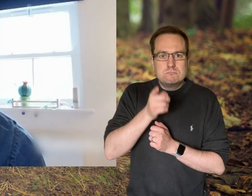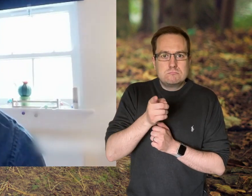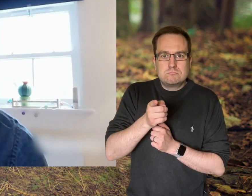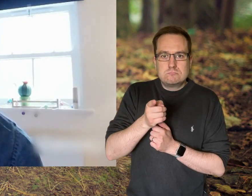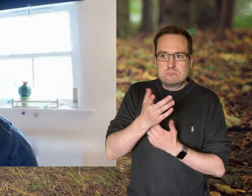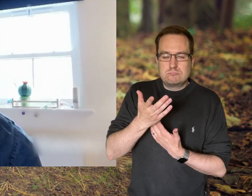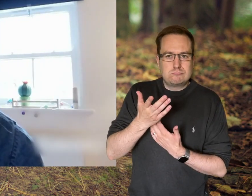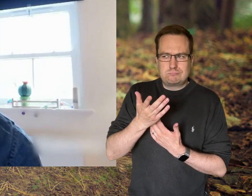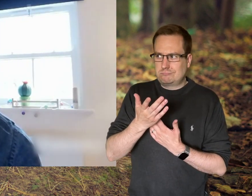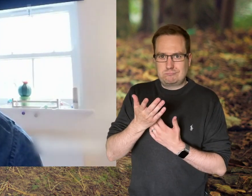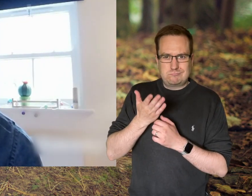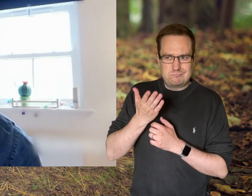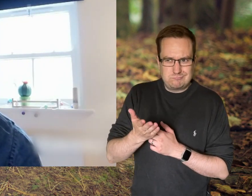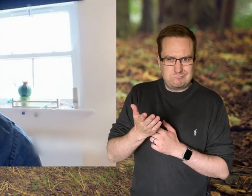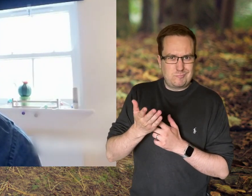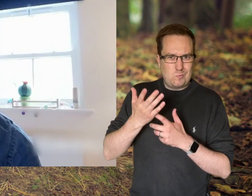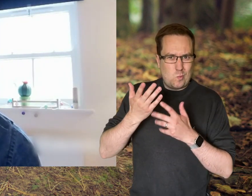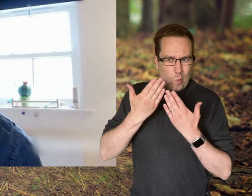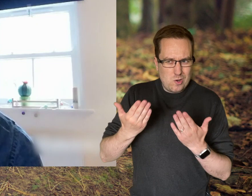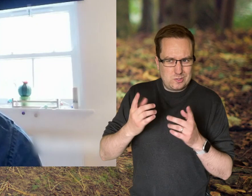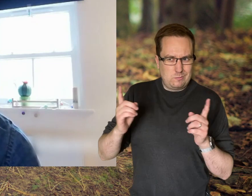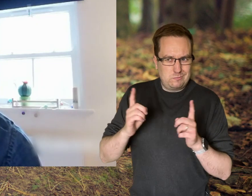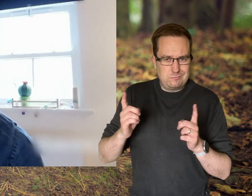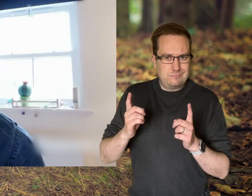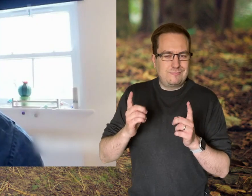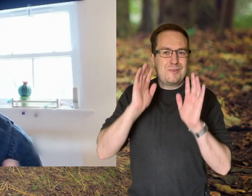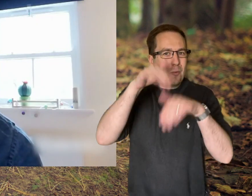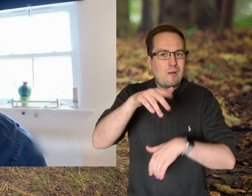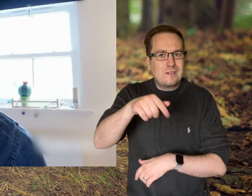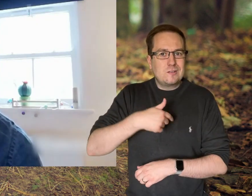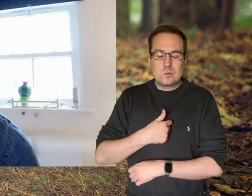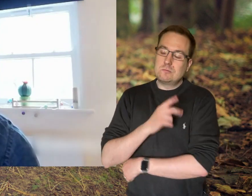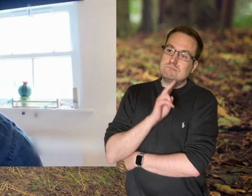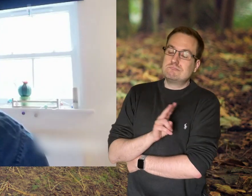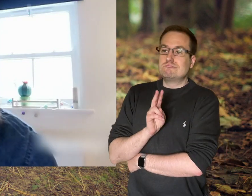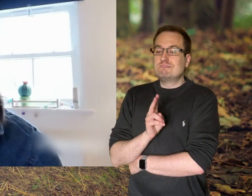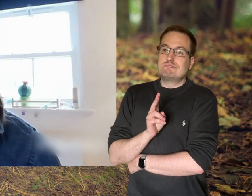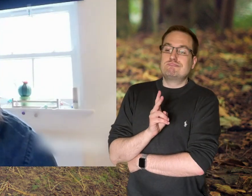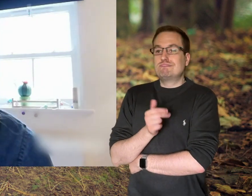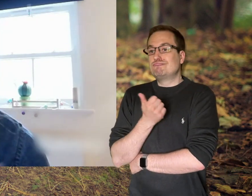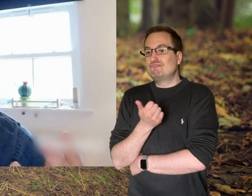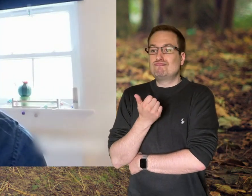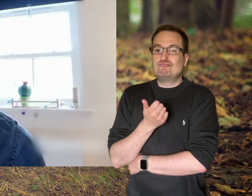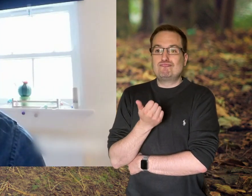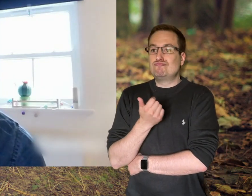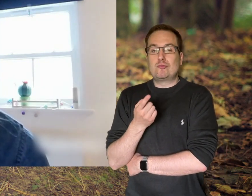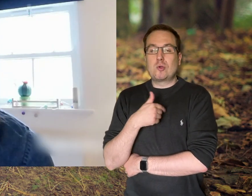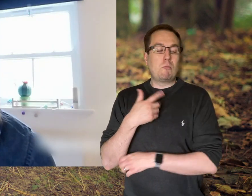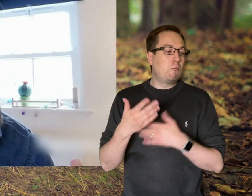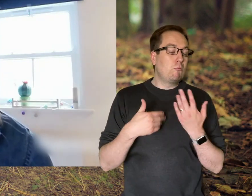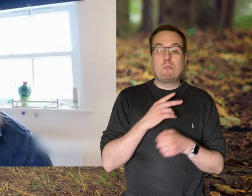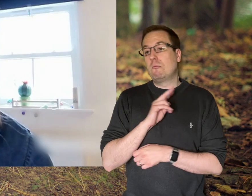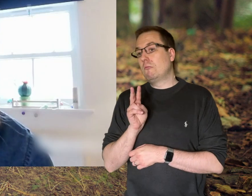If you are someone who does not normally partake in worship, then don't worry, just either listen or hum or have it on the background while